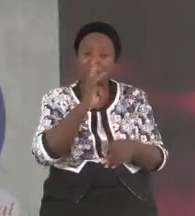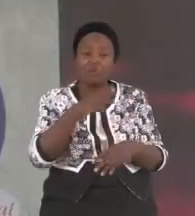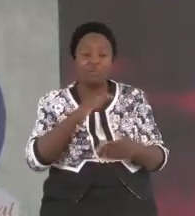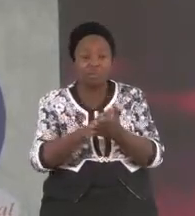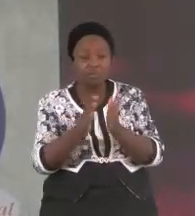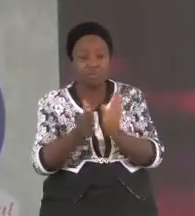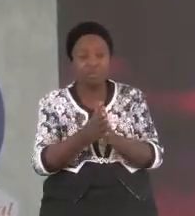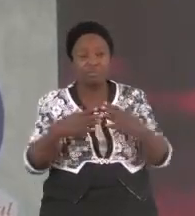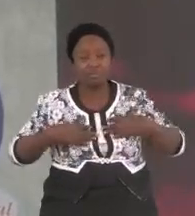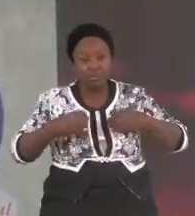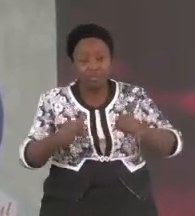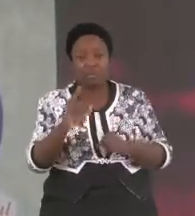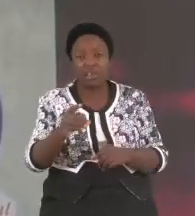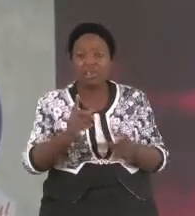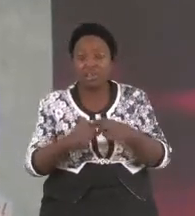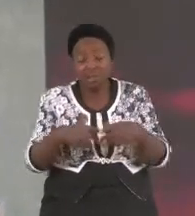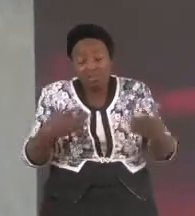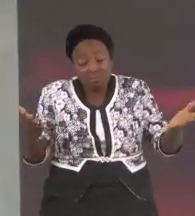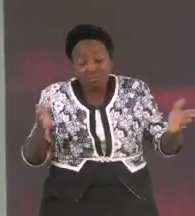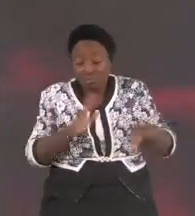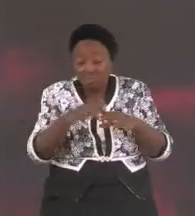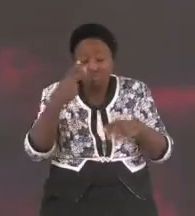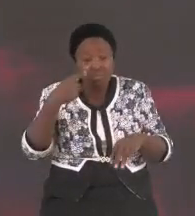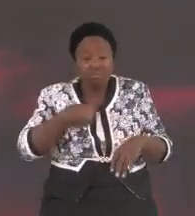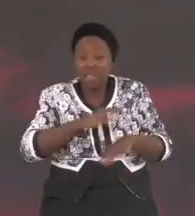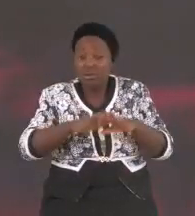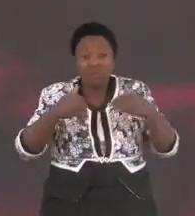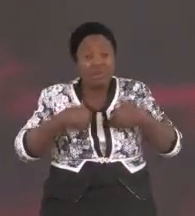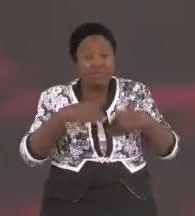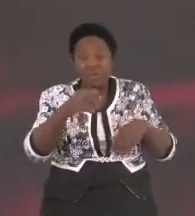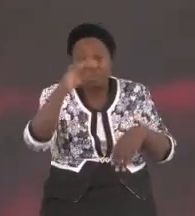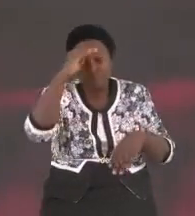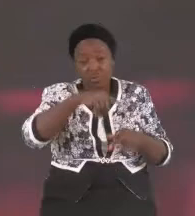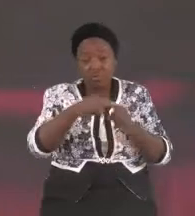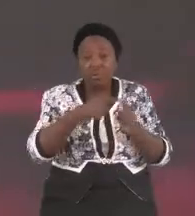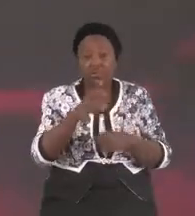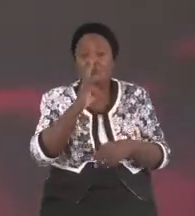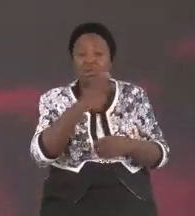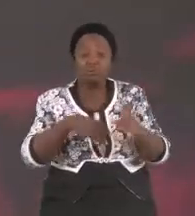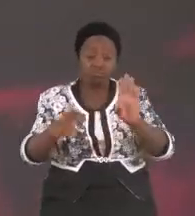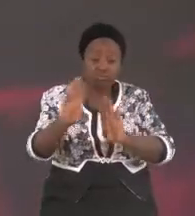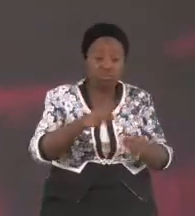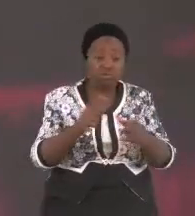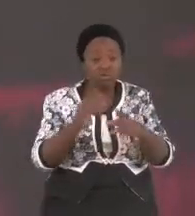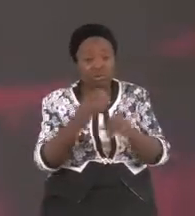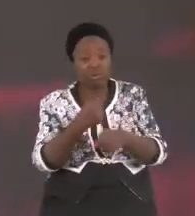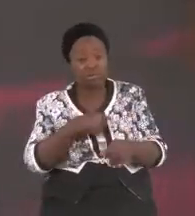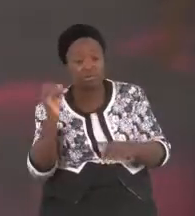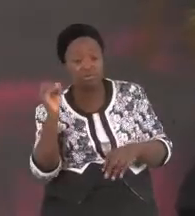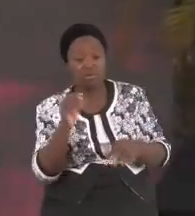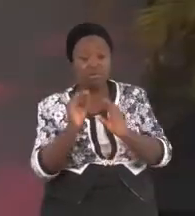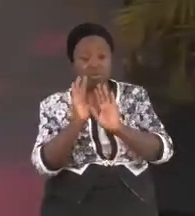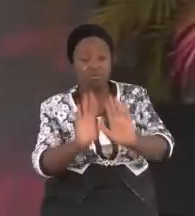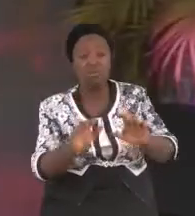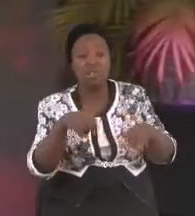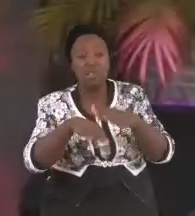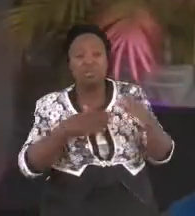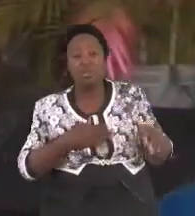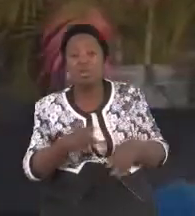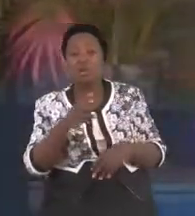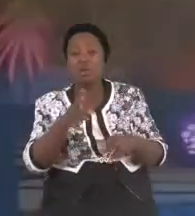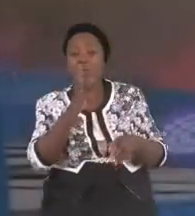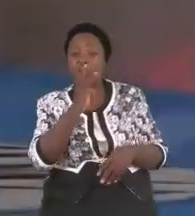And he said, "I have no man when the water is troubled to take me and put me in the pool." And Jesus